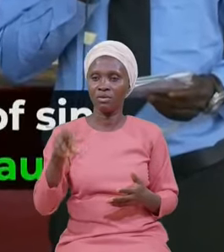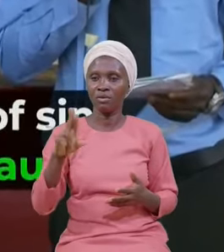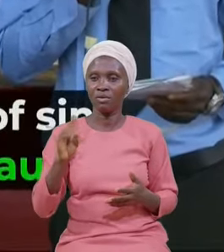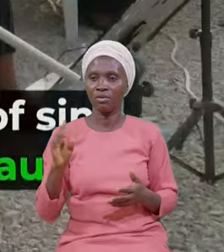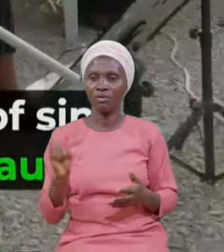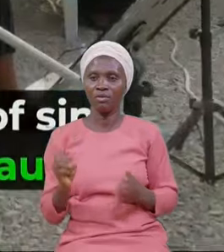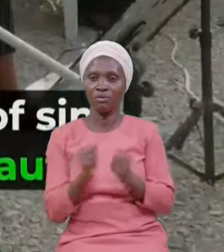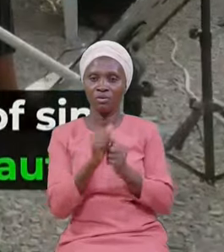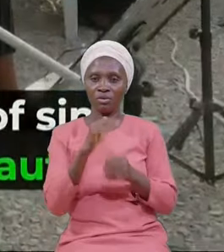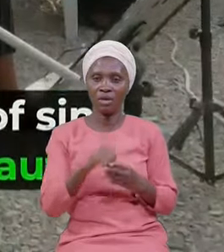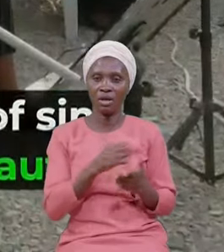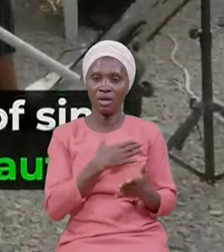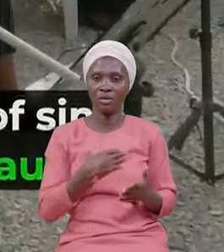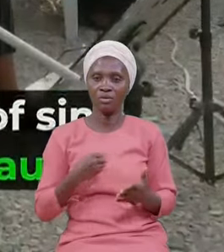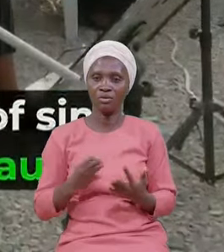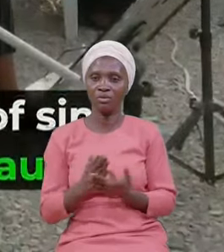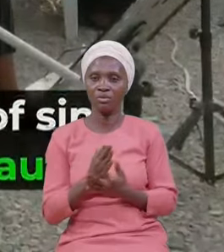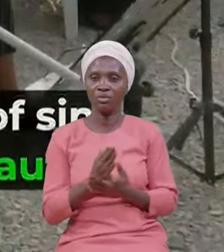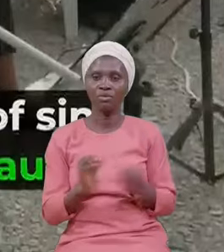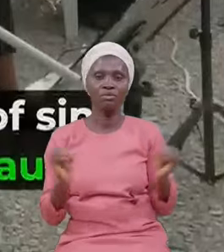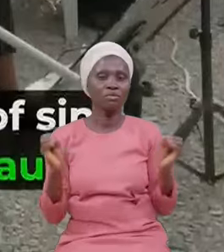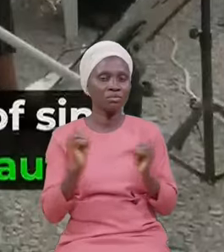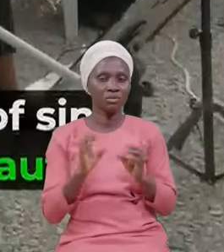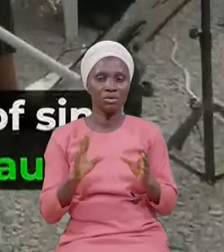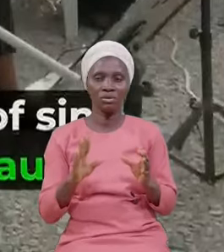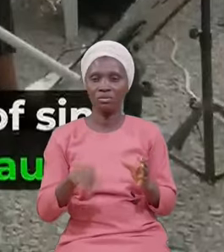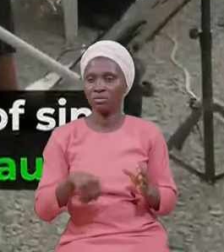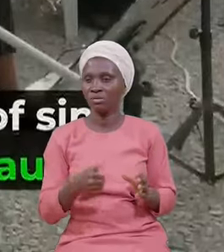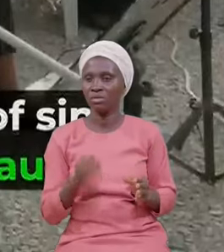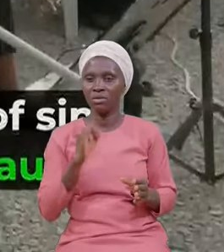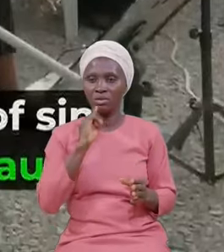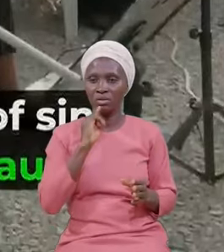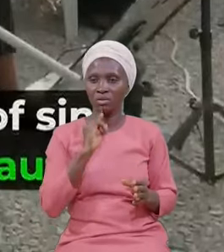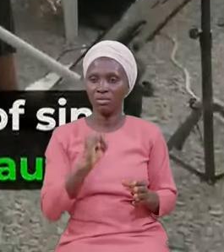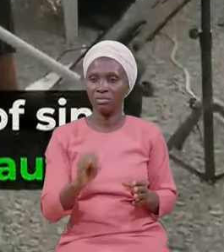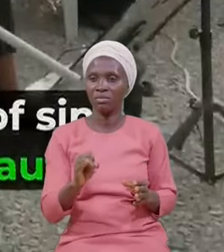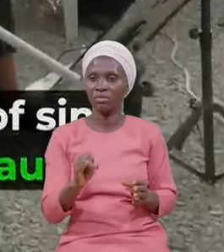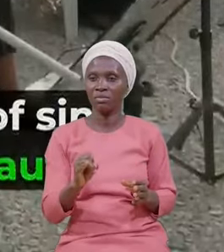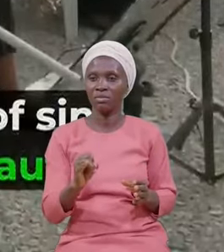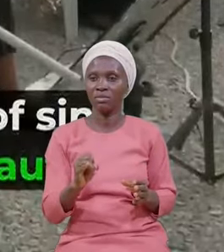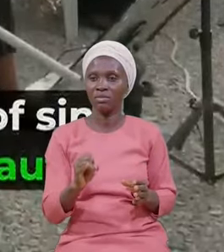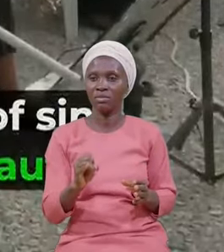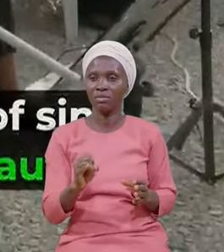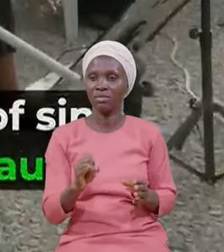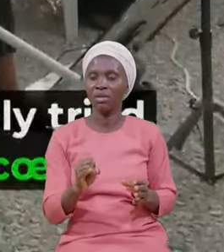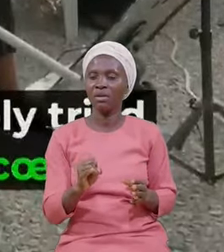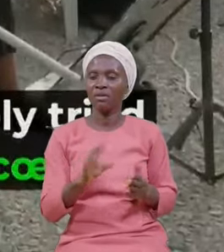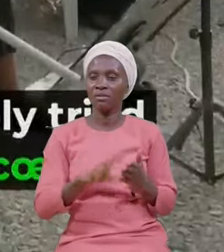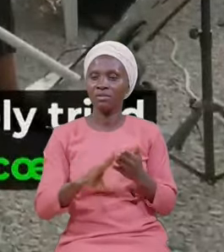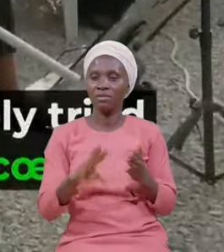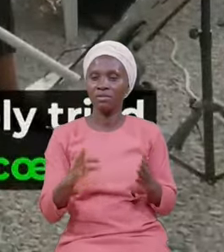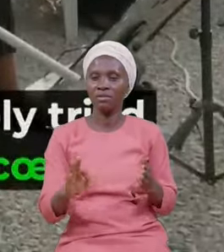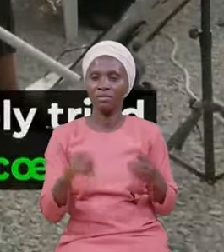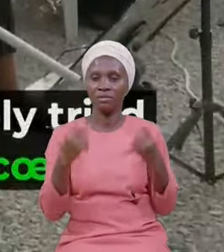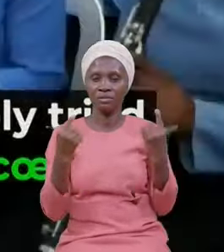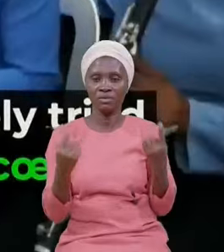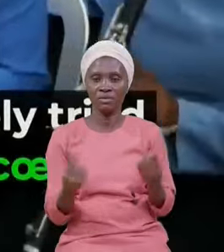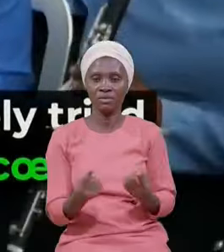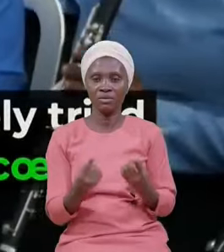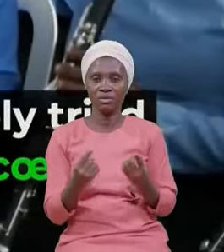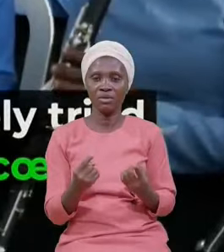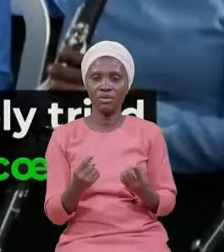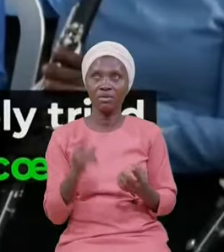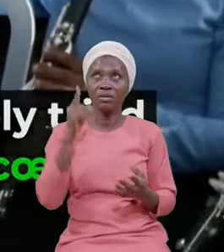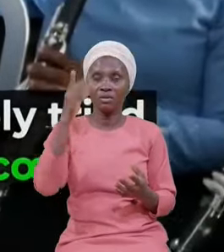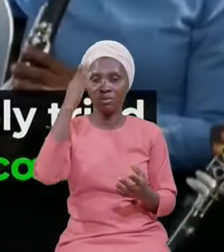within and through no else is remiss of s